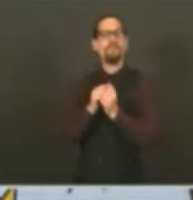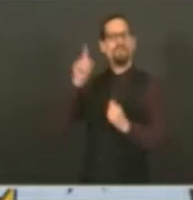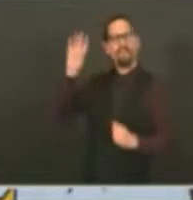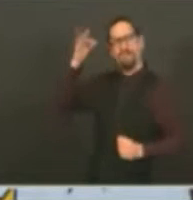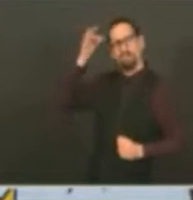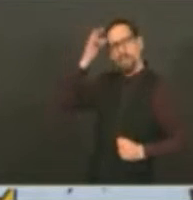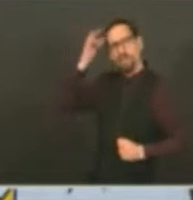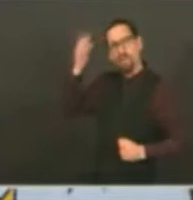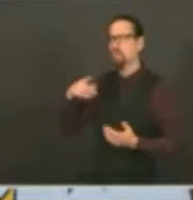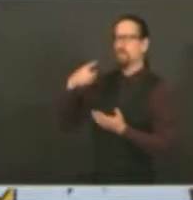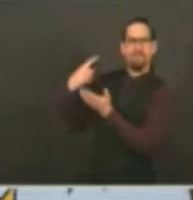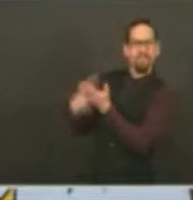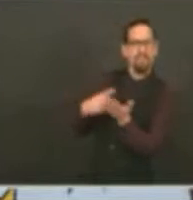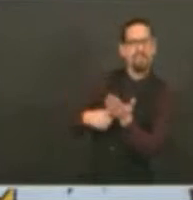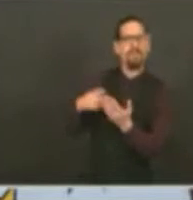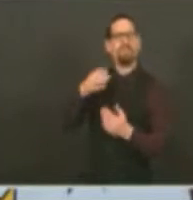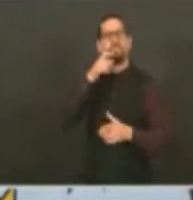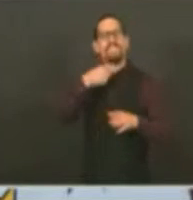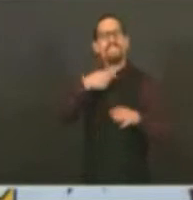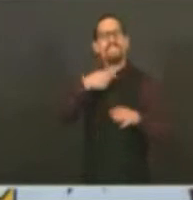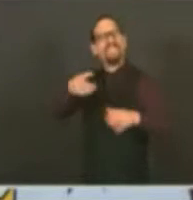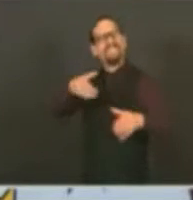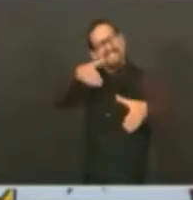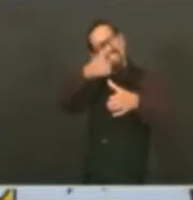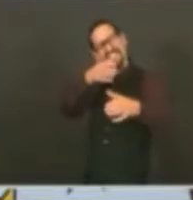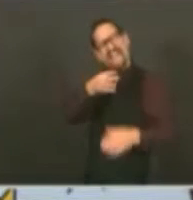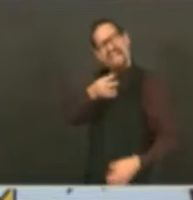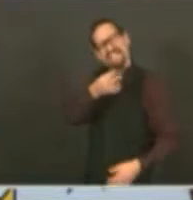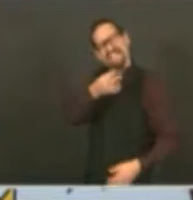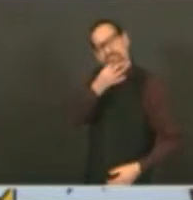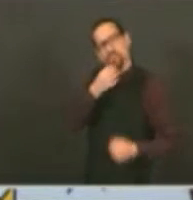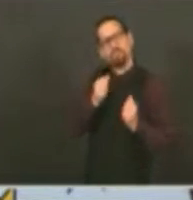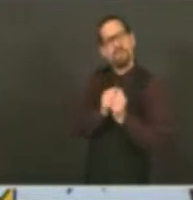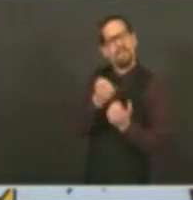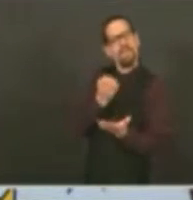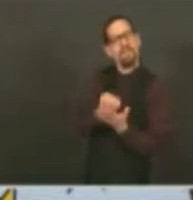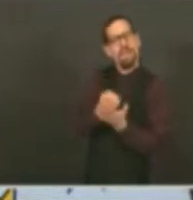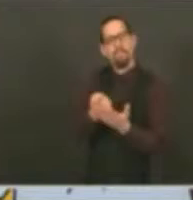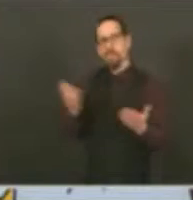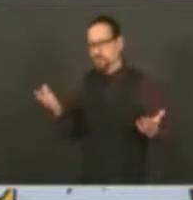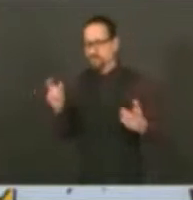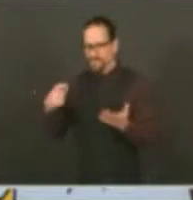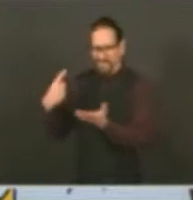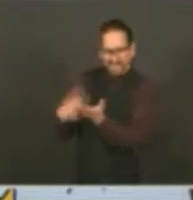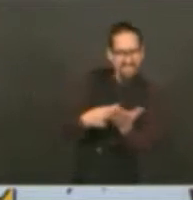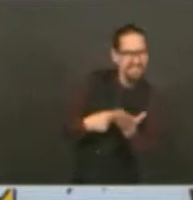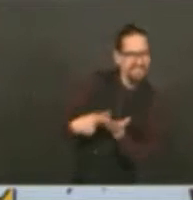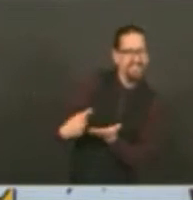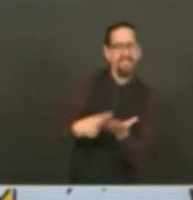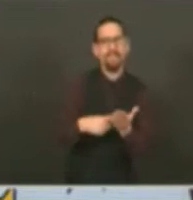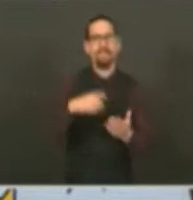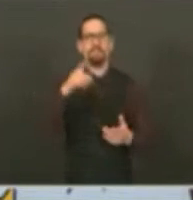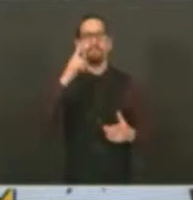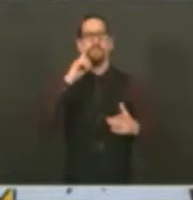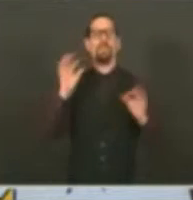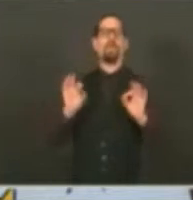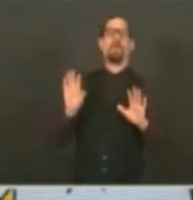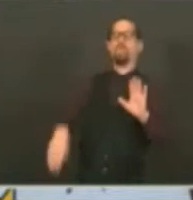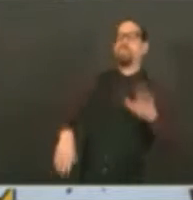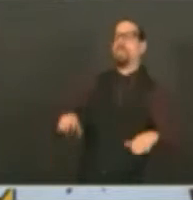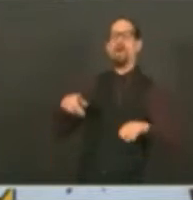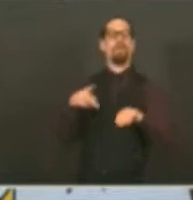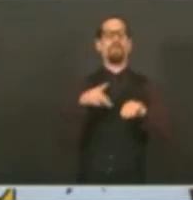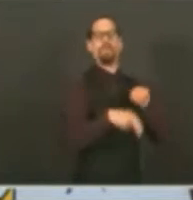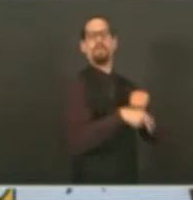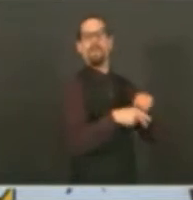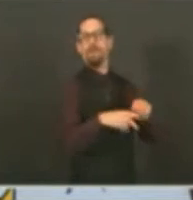danger now is not investing and passing an austerity budget. We got to get Rhode Islanders back